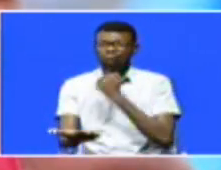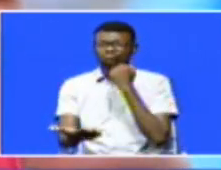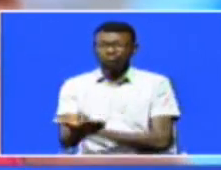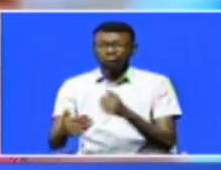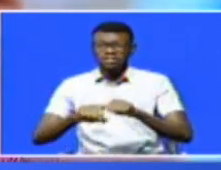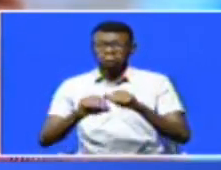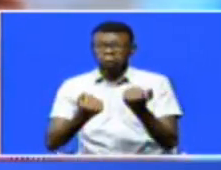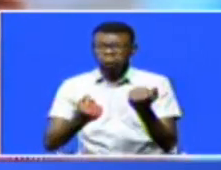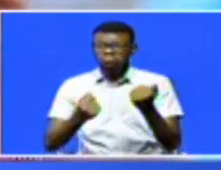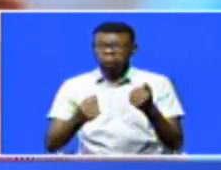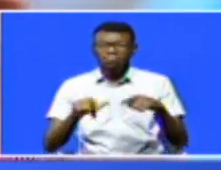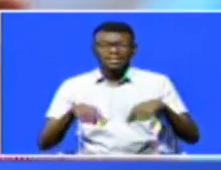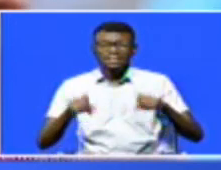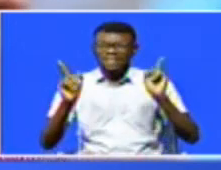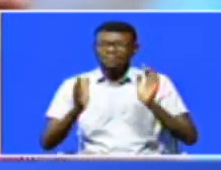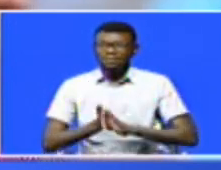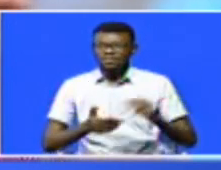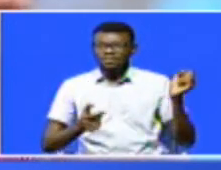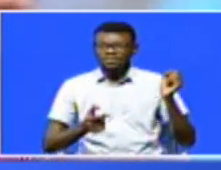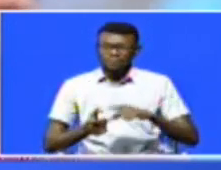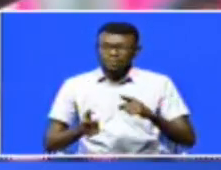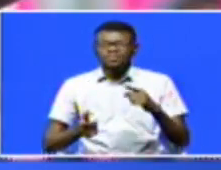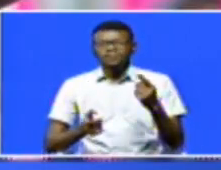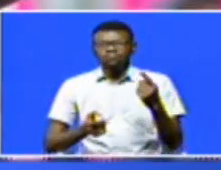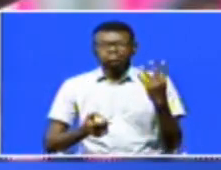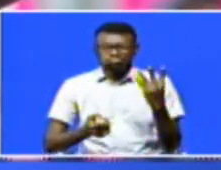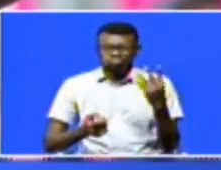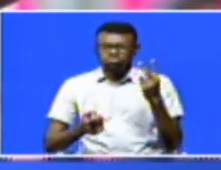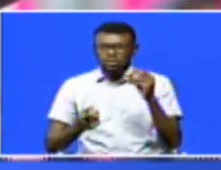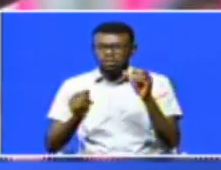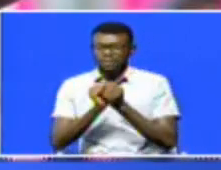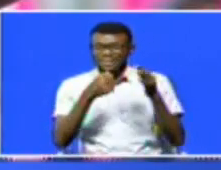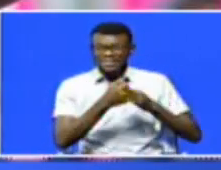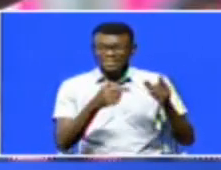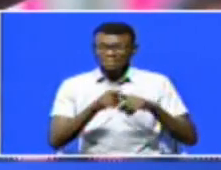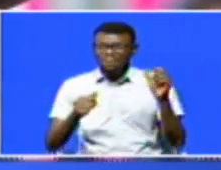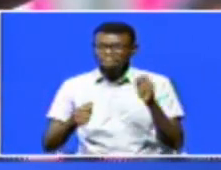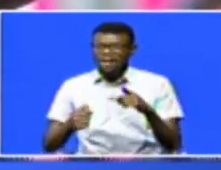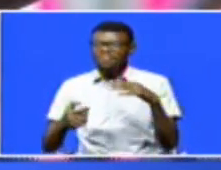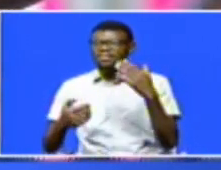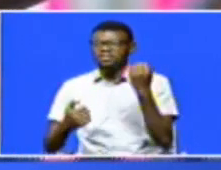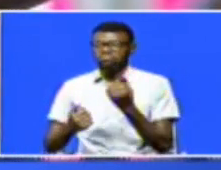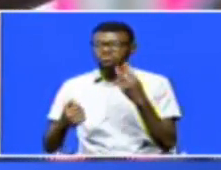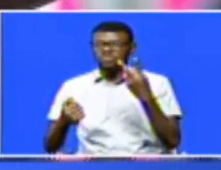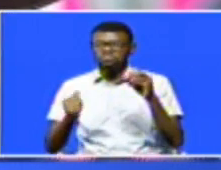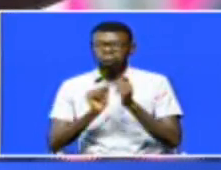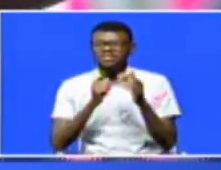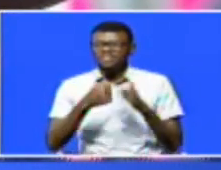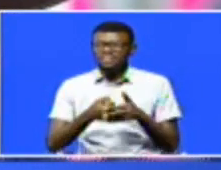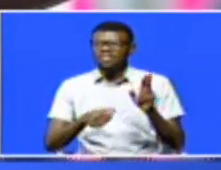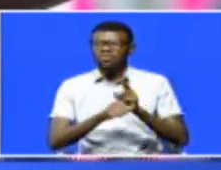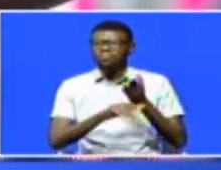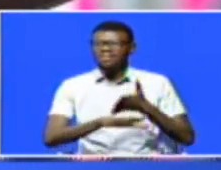4 whereabout failures between April 2018 and May 2019, was also involved in the use of a fake